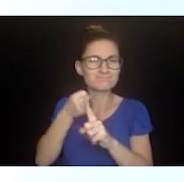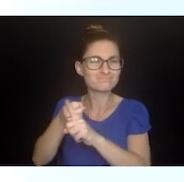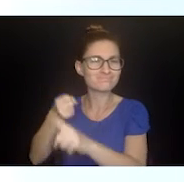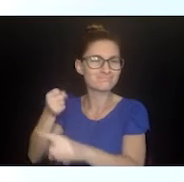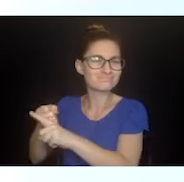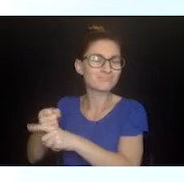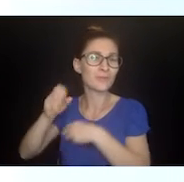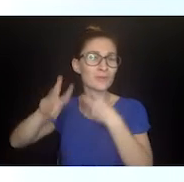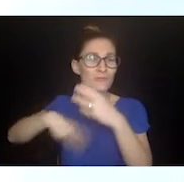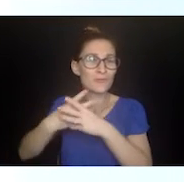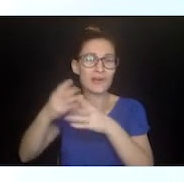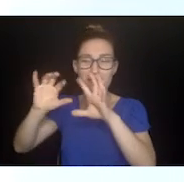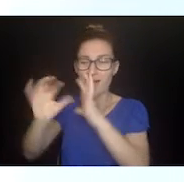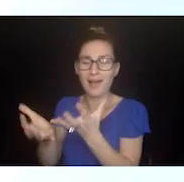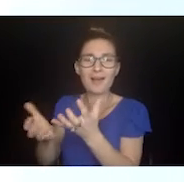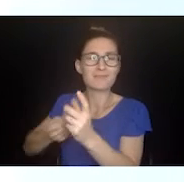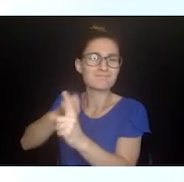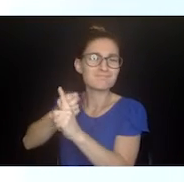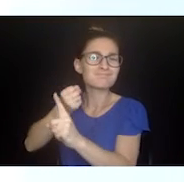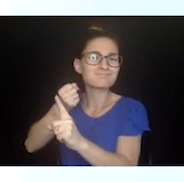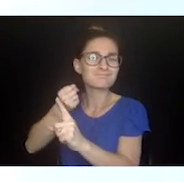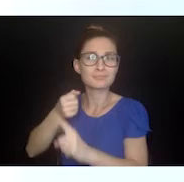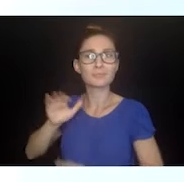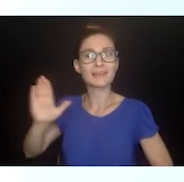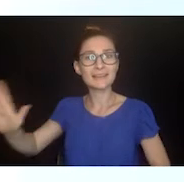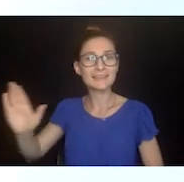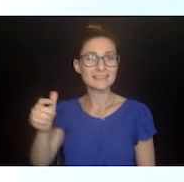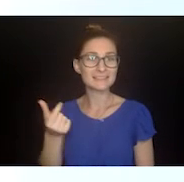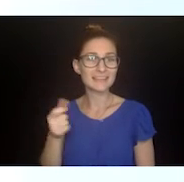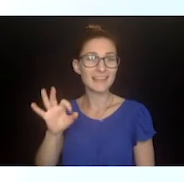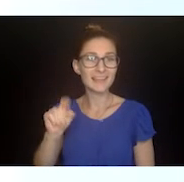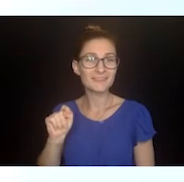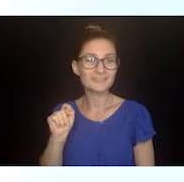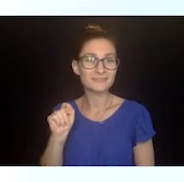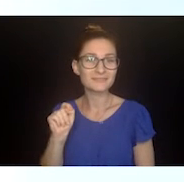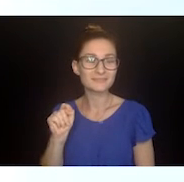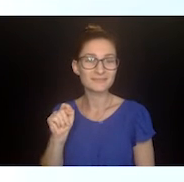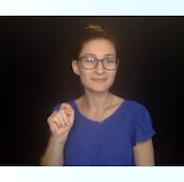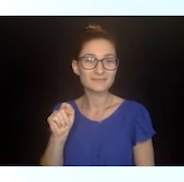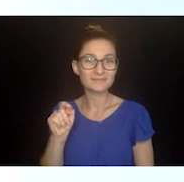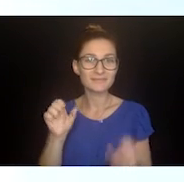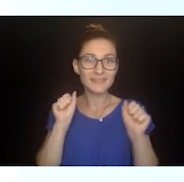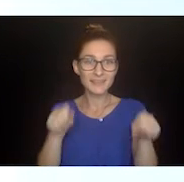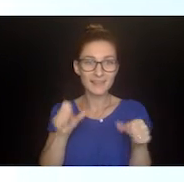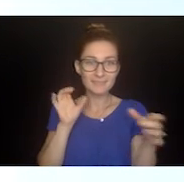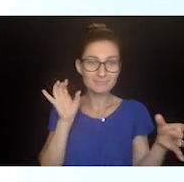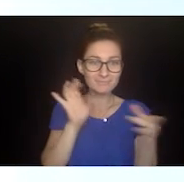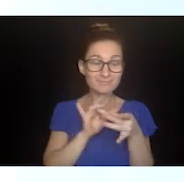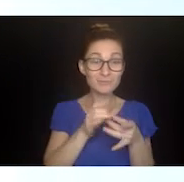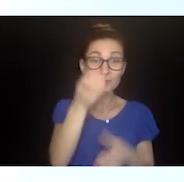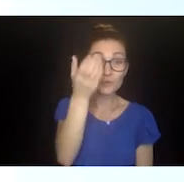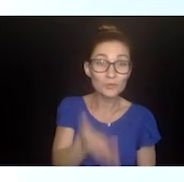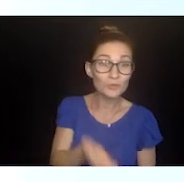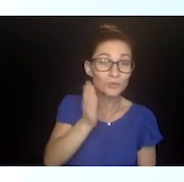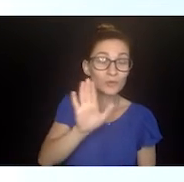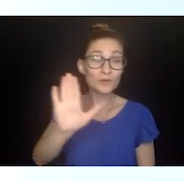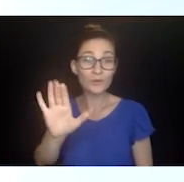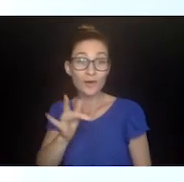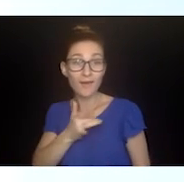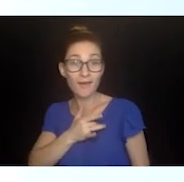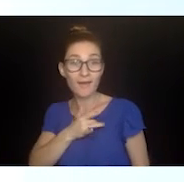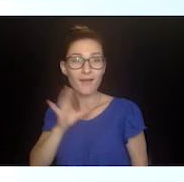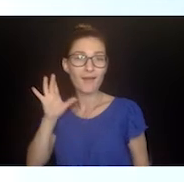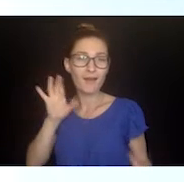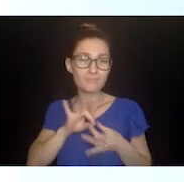his gift. The gift, I believe, where he can actually connect you with your heart.